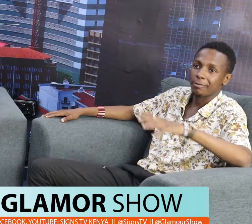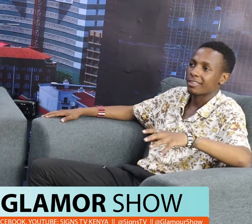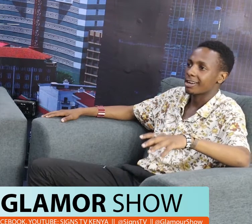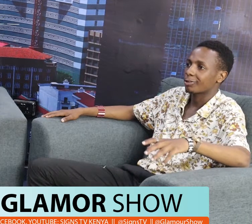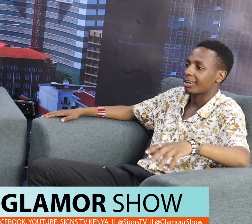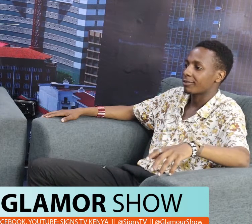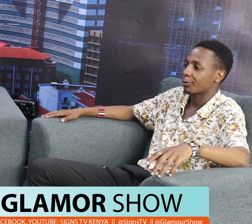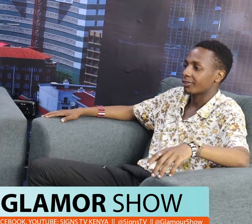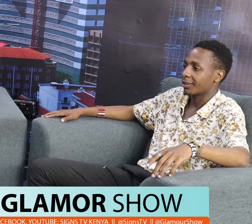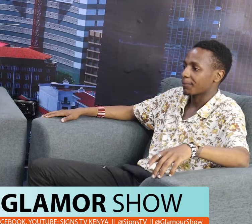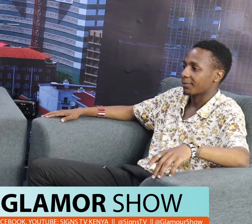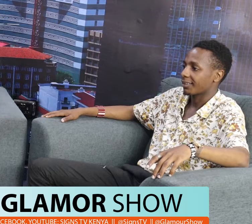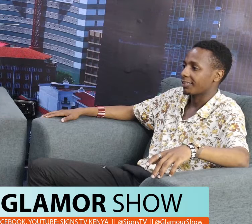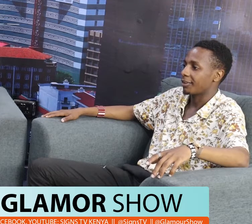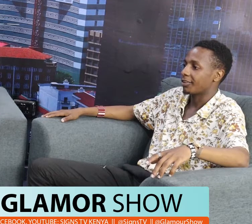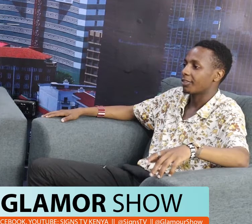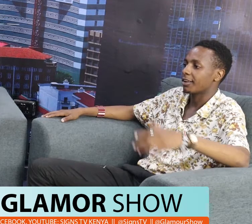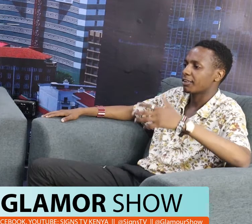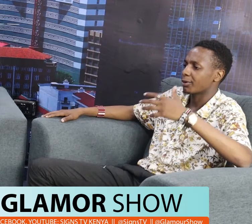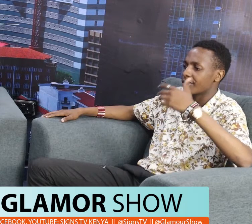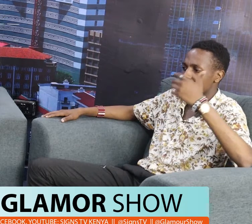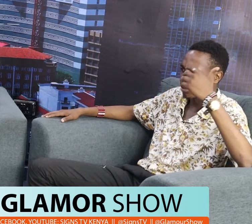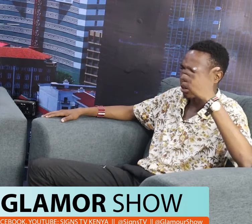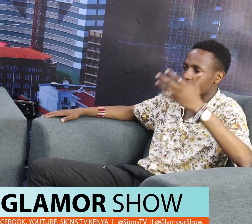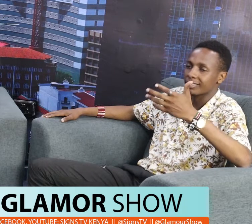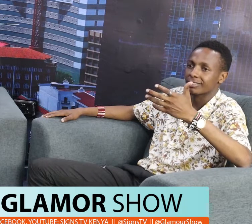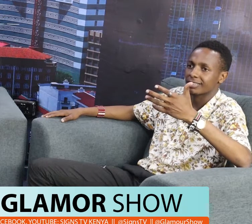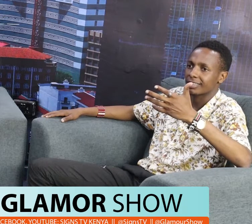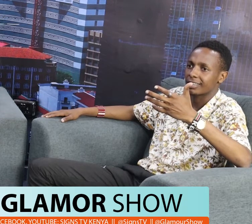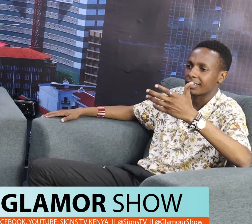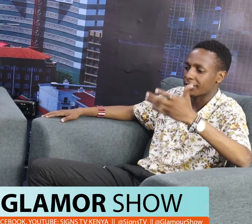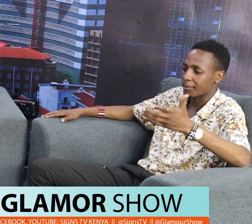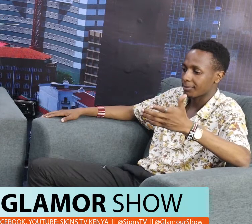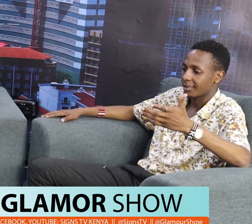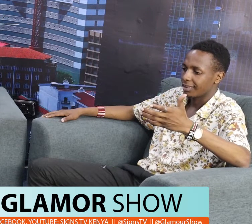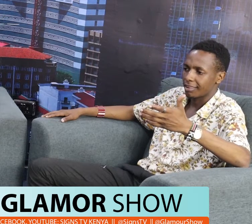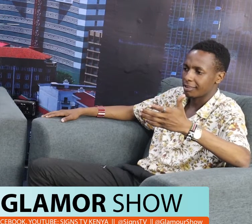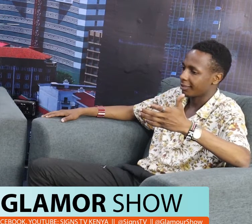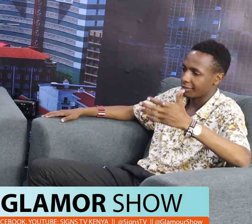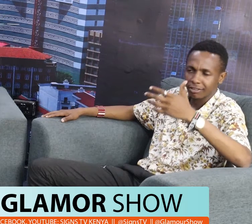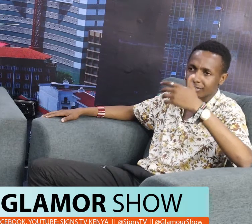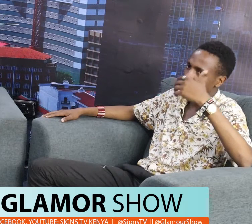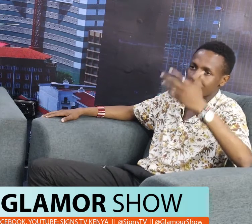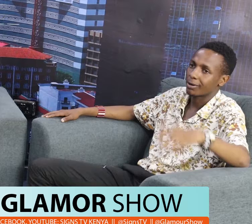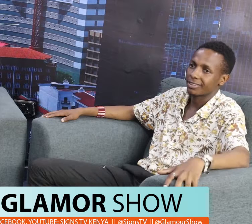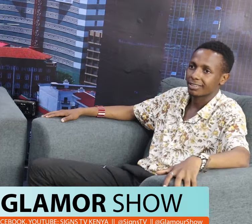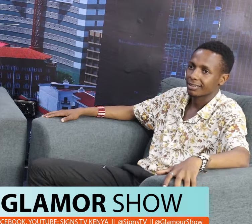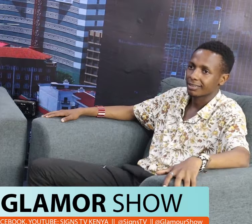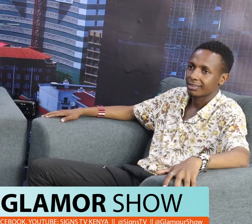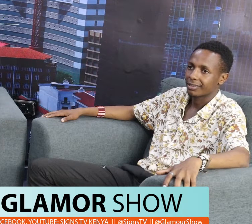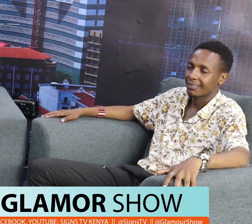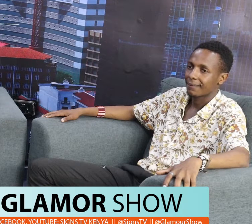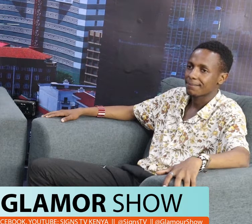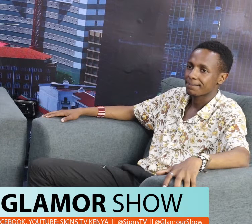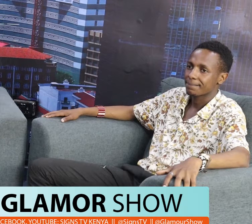actually love it. They actually love it because they when they see the characters in them, they are just happy about it.